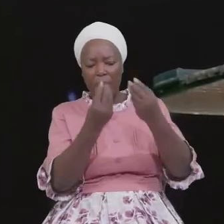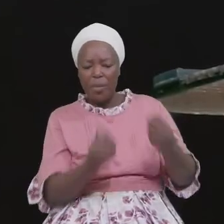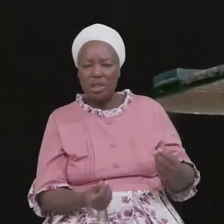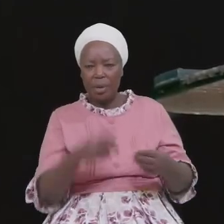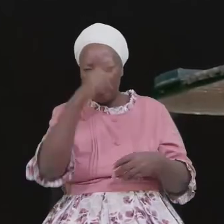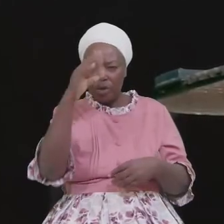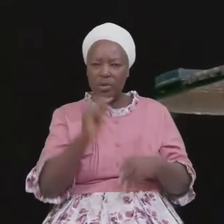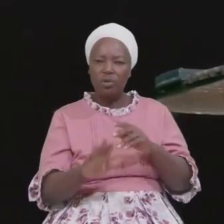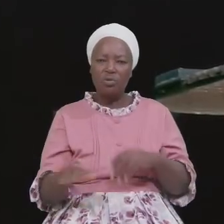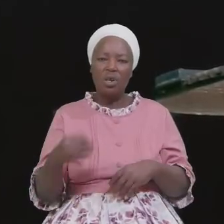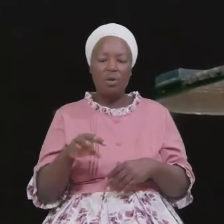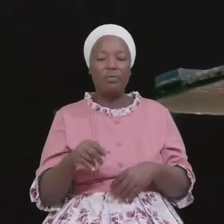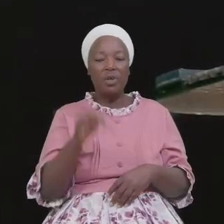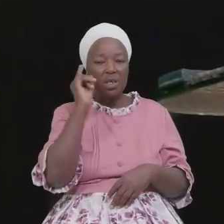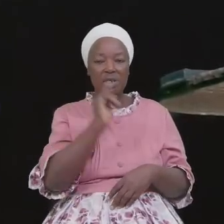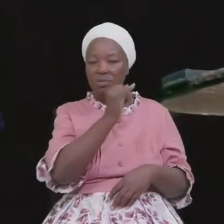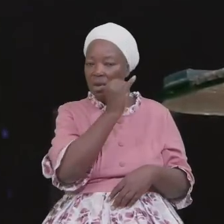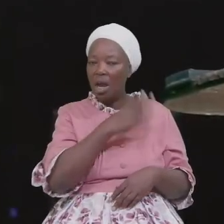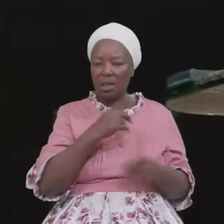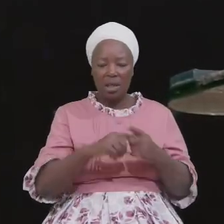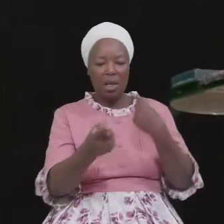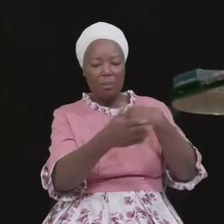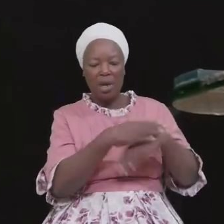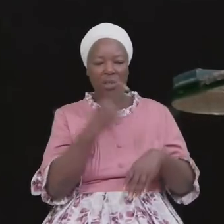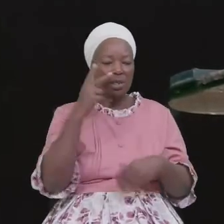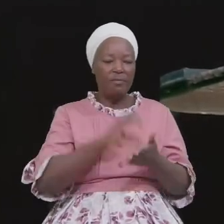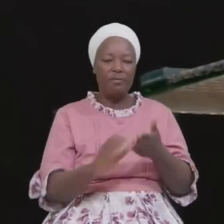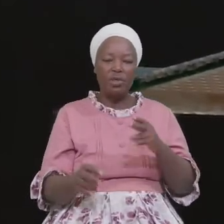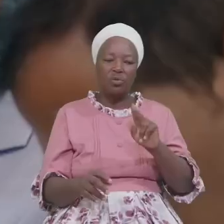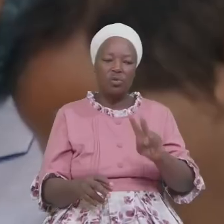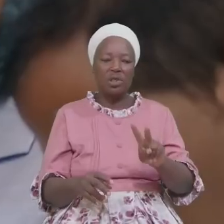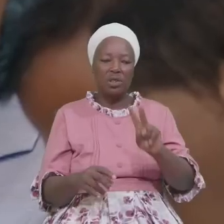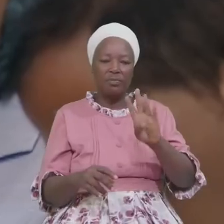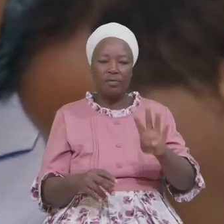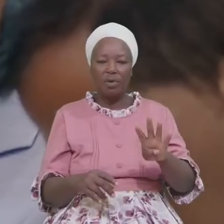children of Israel. And he came back. Look at verse 24 of